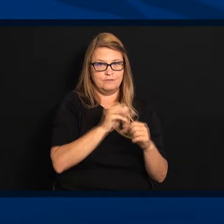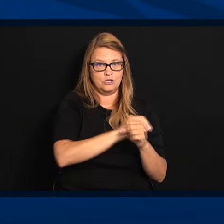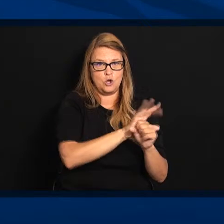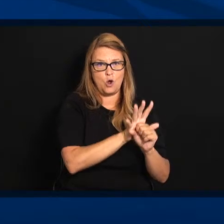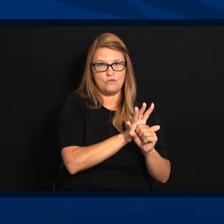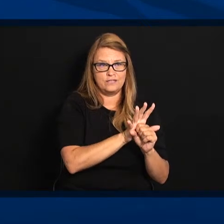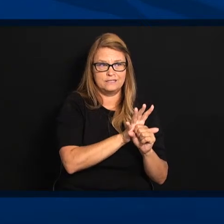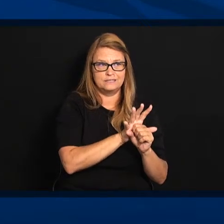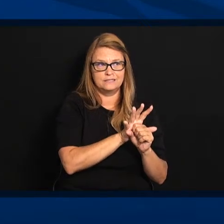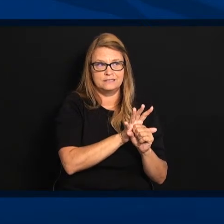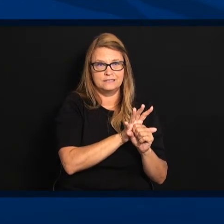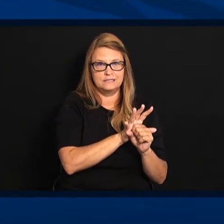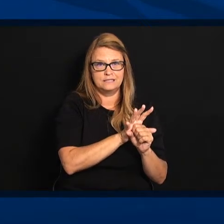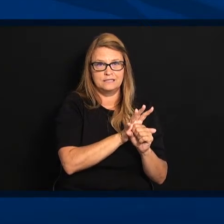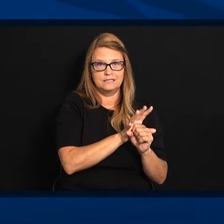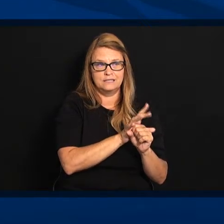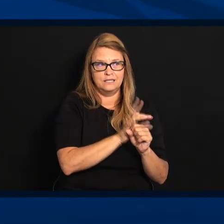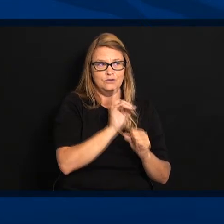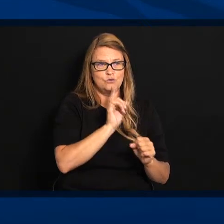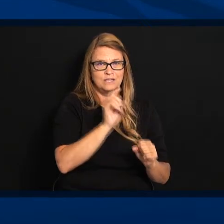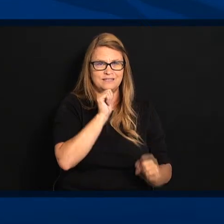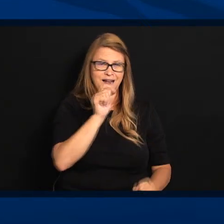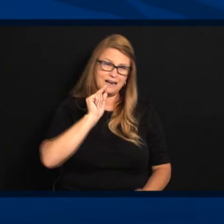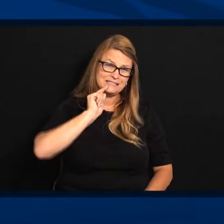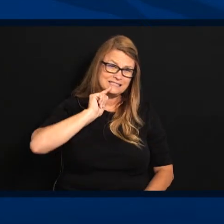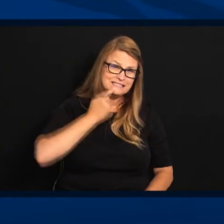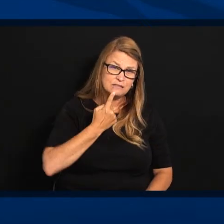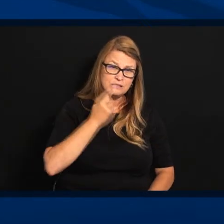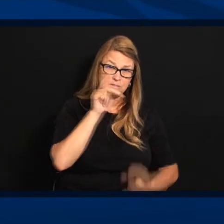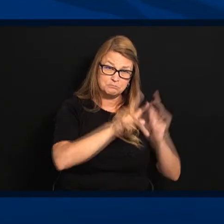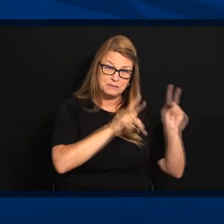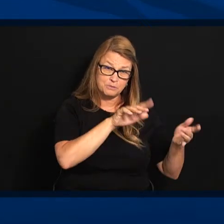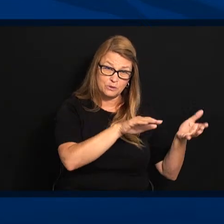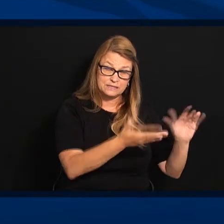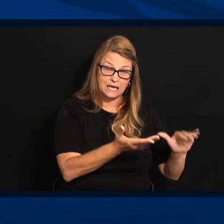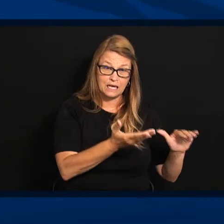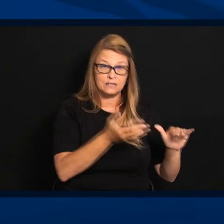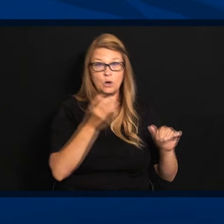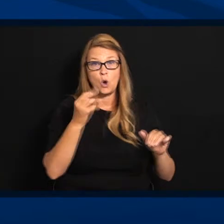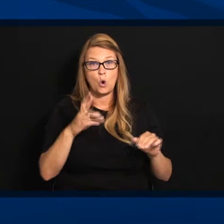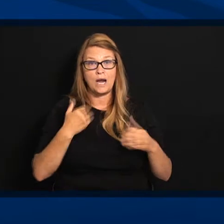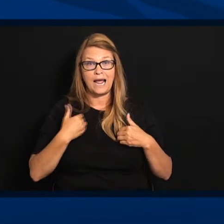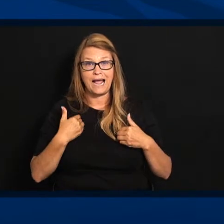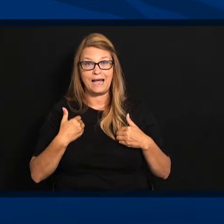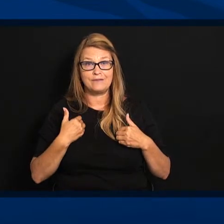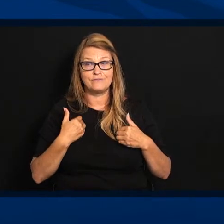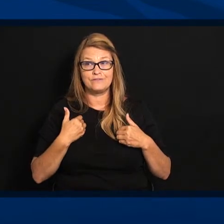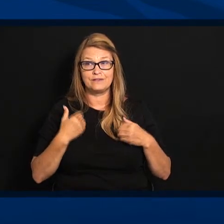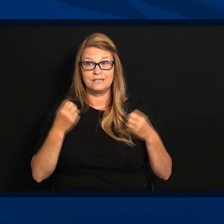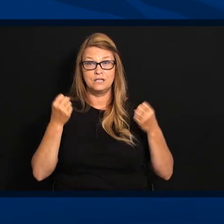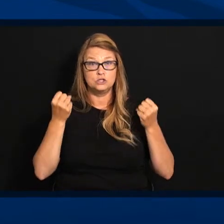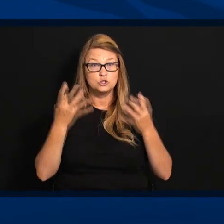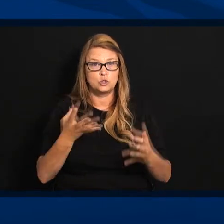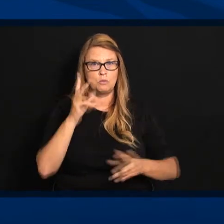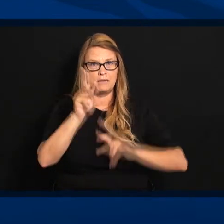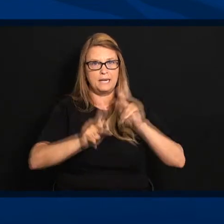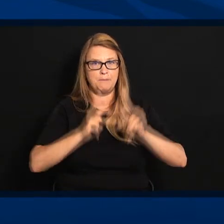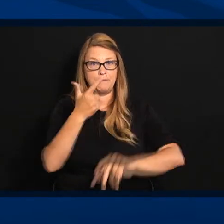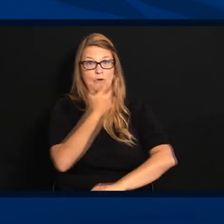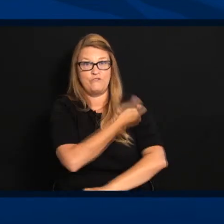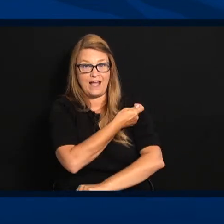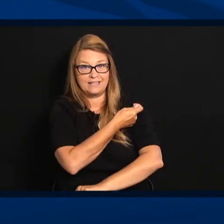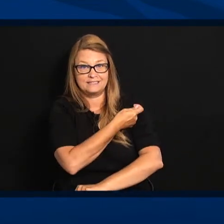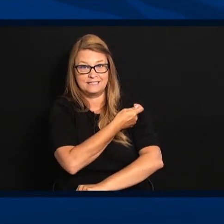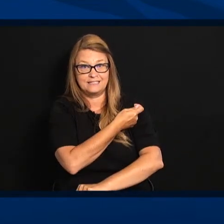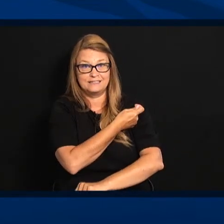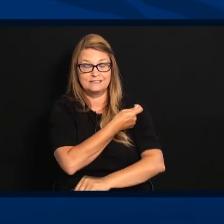fatal? Is it a situation where we have the increasing number of people being vaccinated and boosted, although